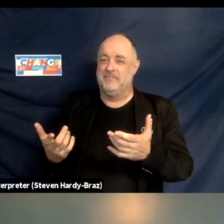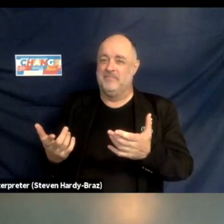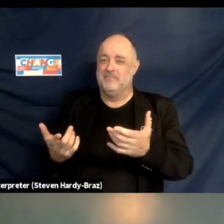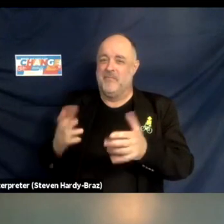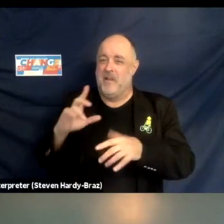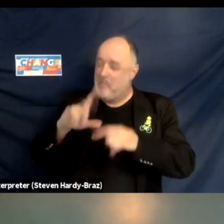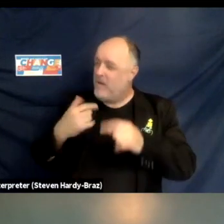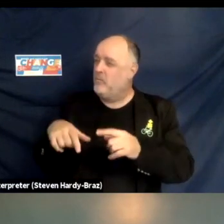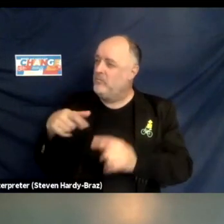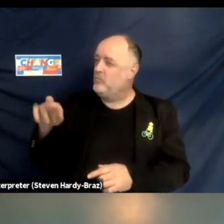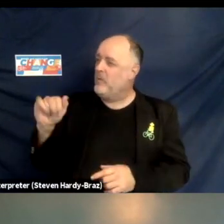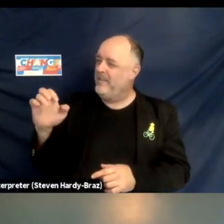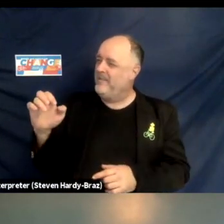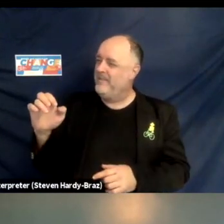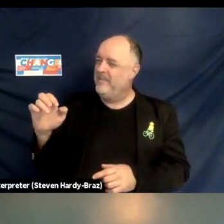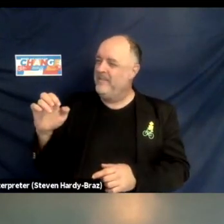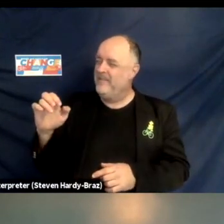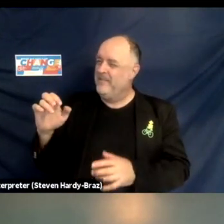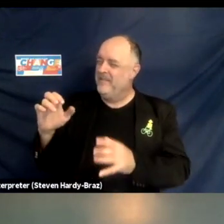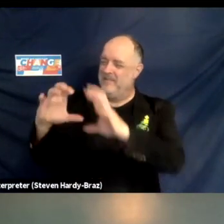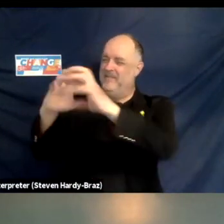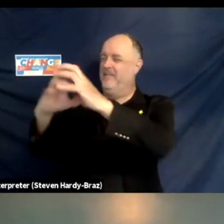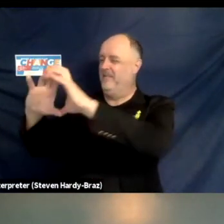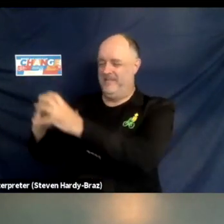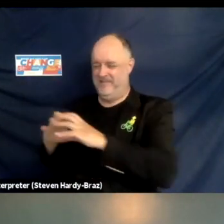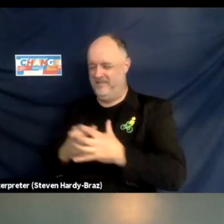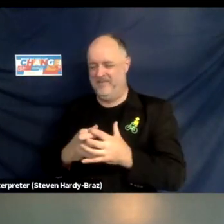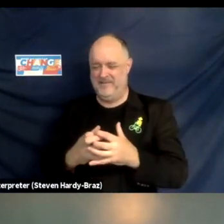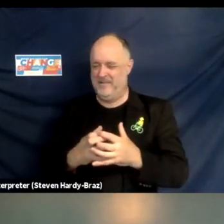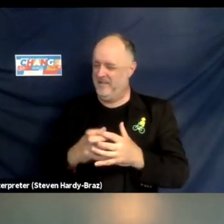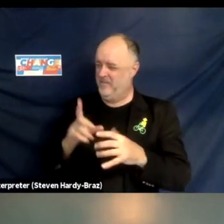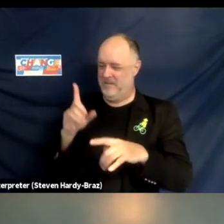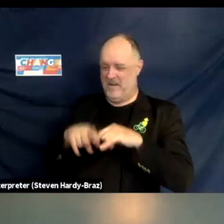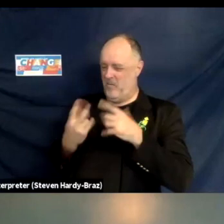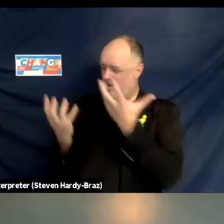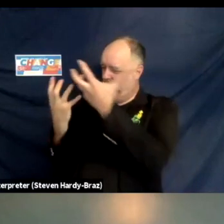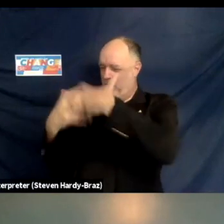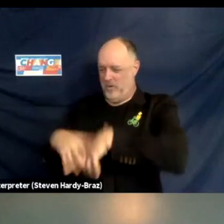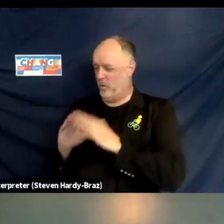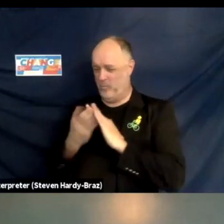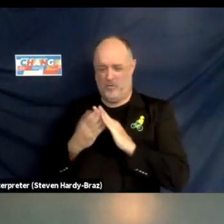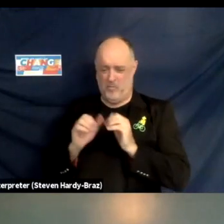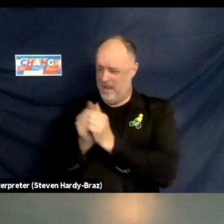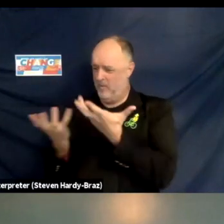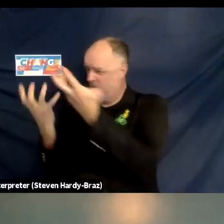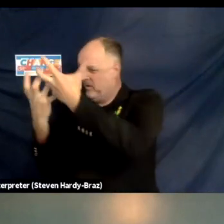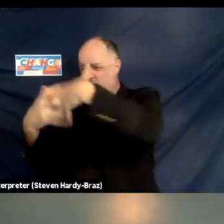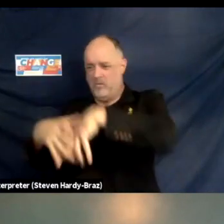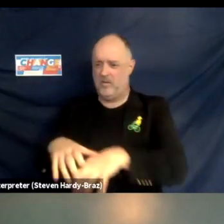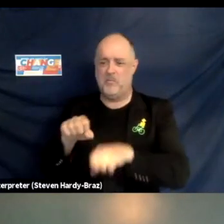And so that needs to happen. We can't just integrate communities and not integrate the bicycle